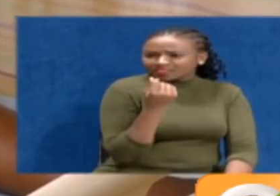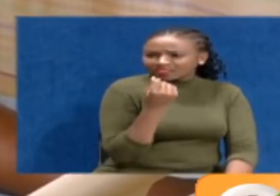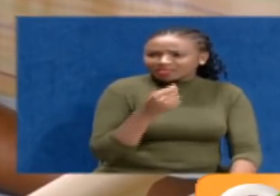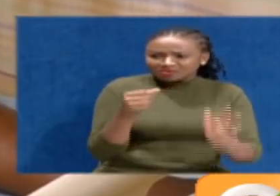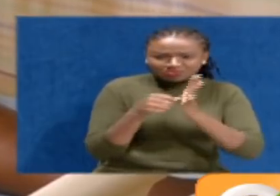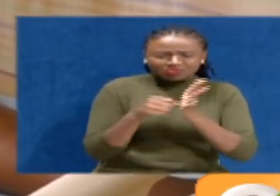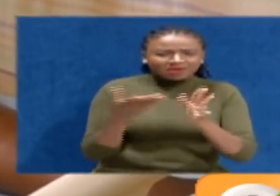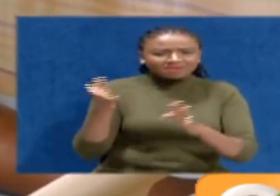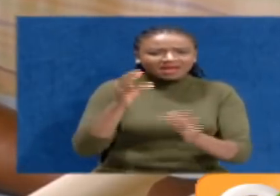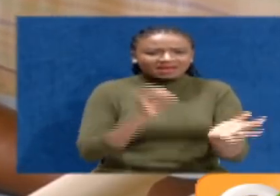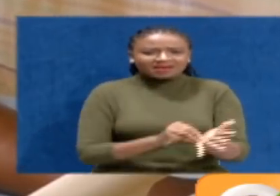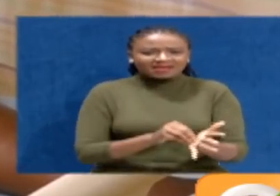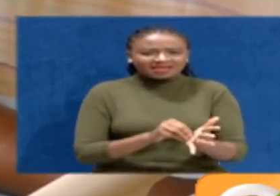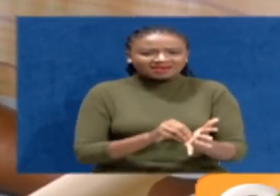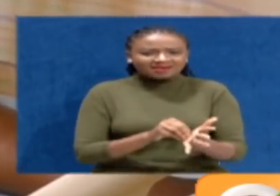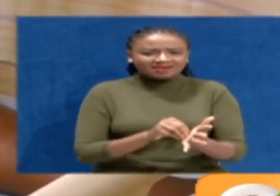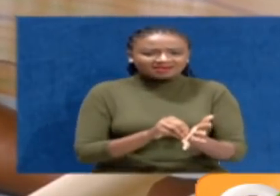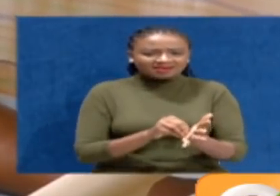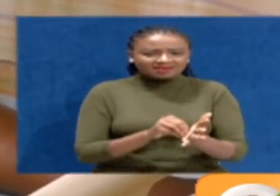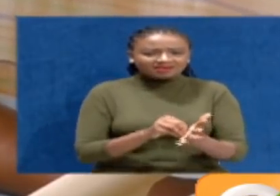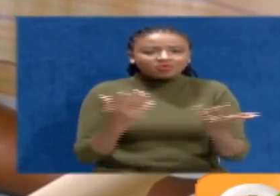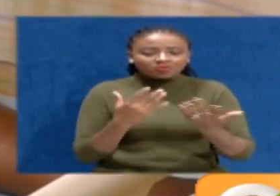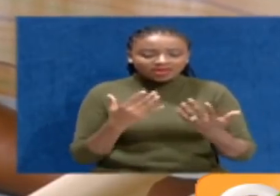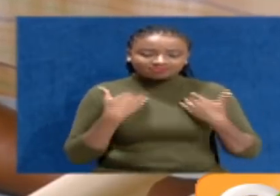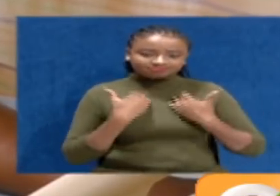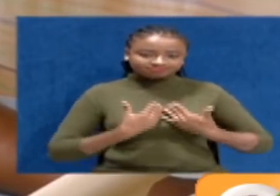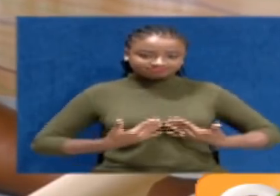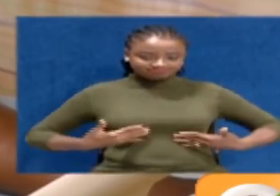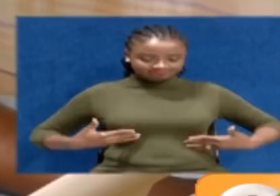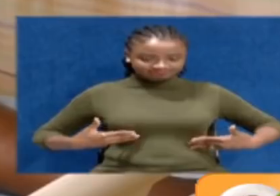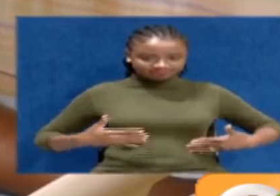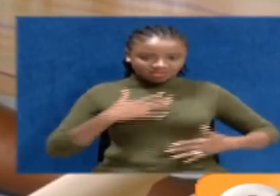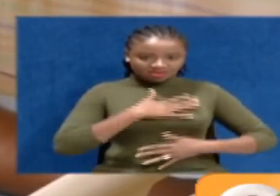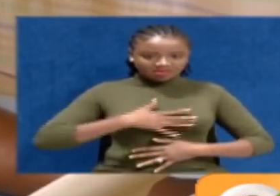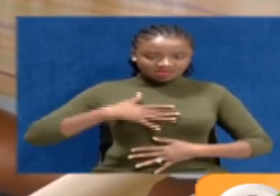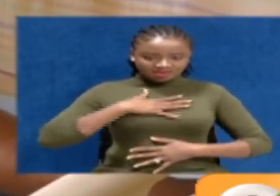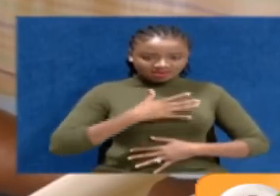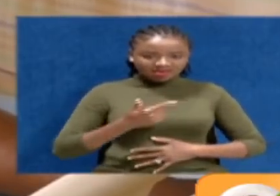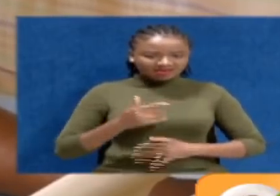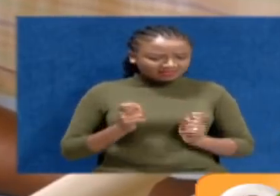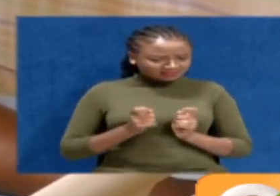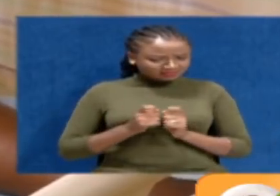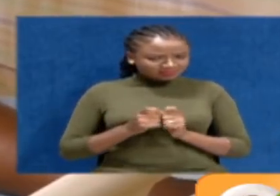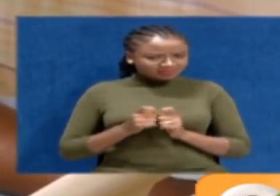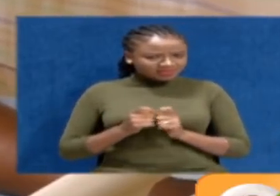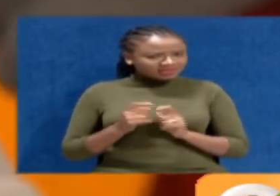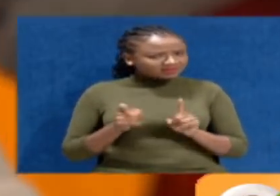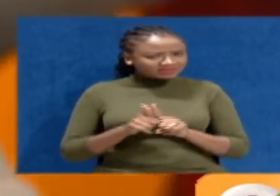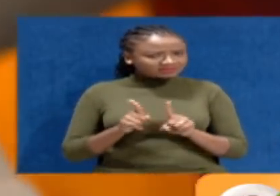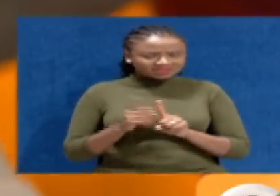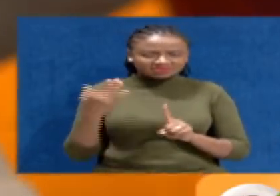this problem again started appearing on the chest. The chest now developing the same